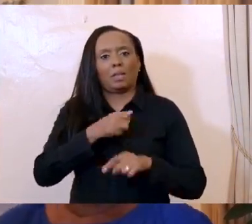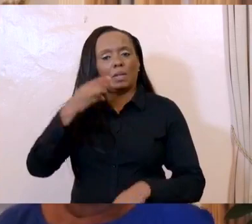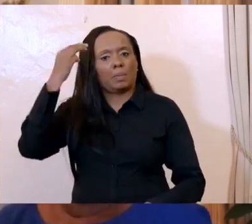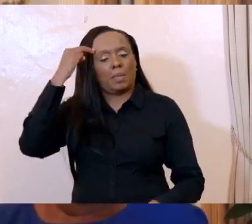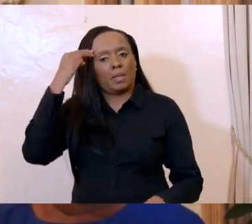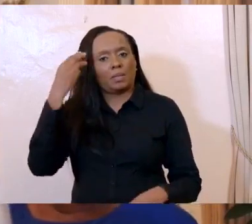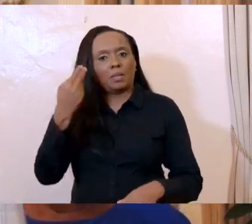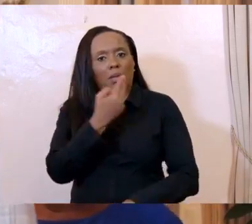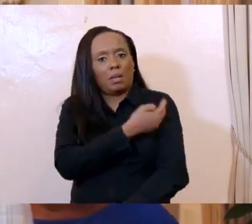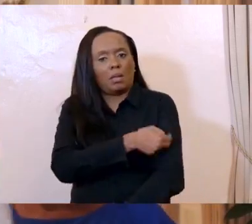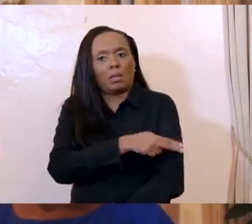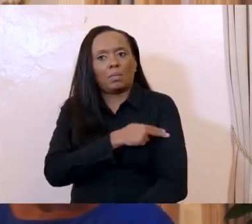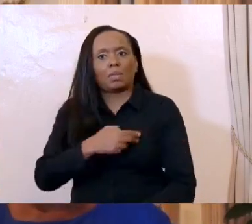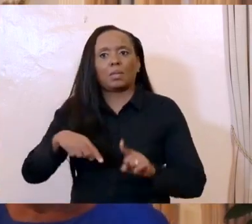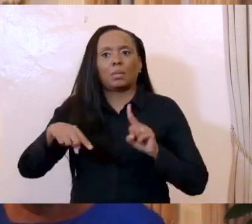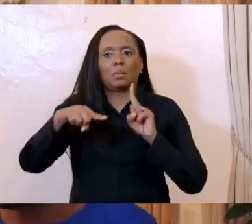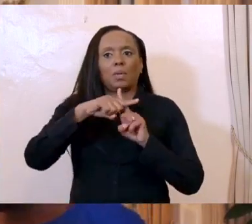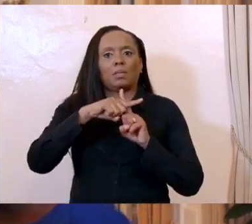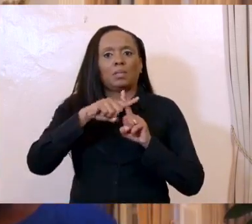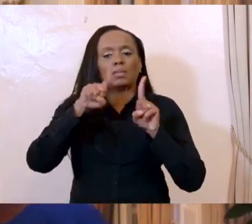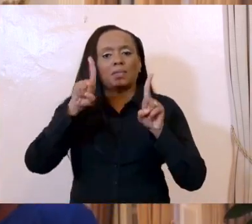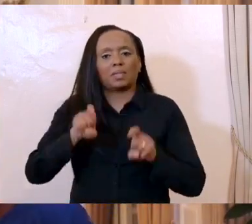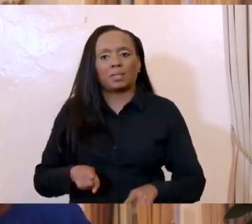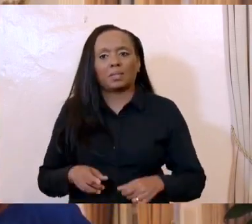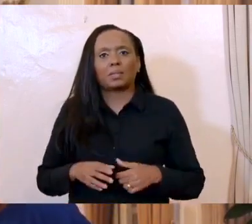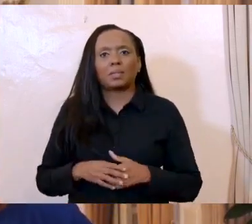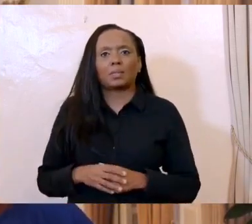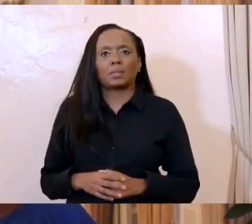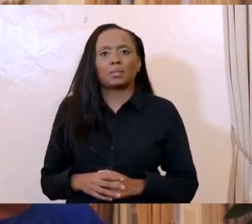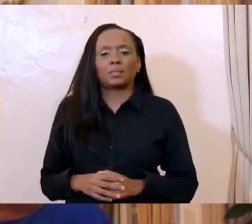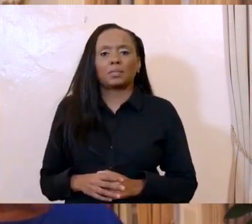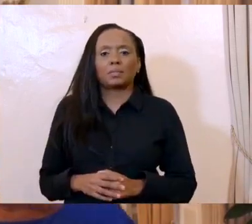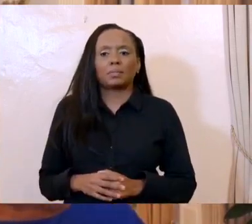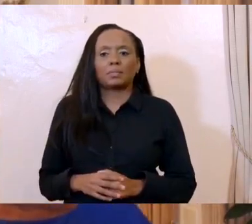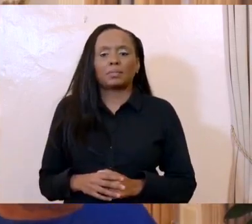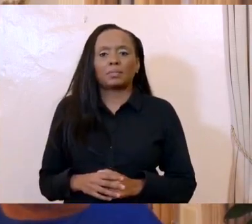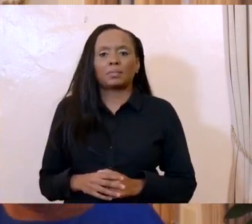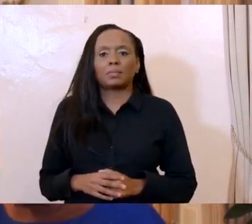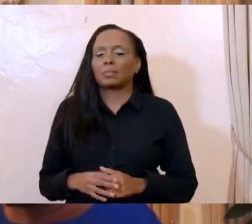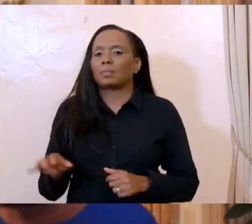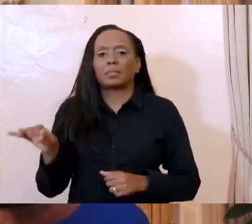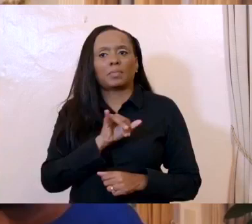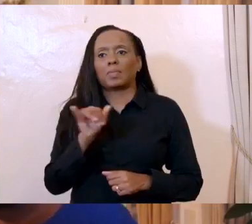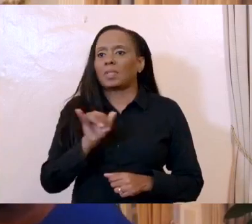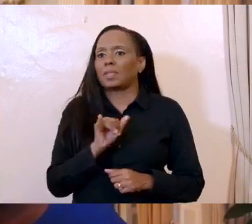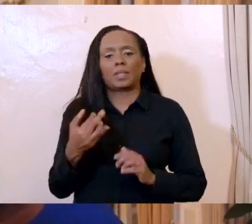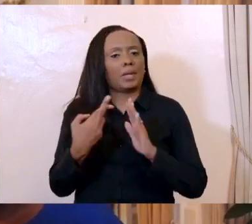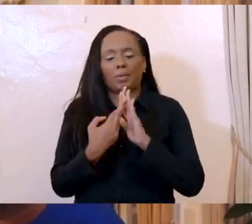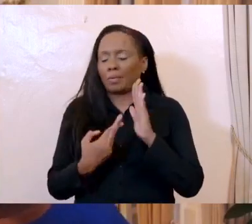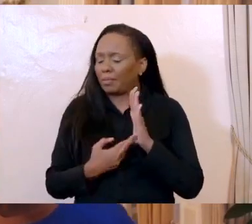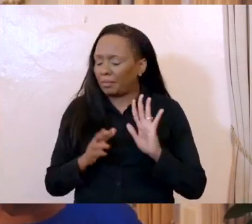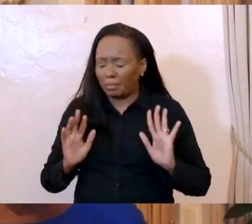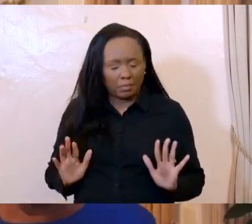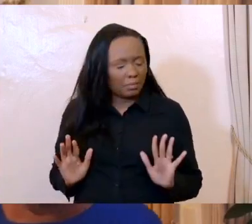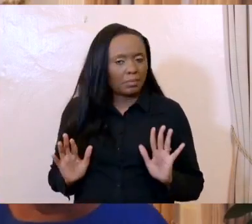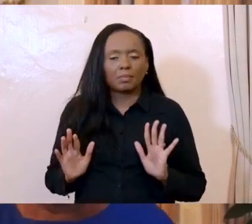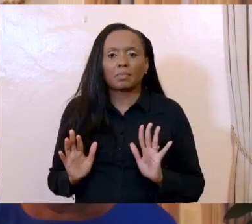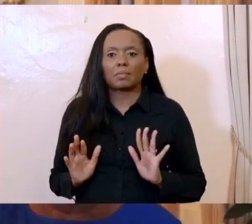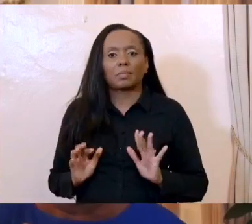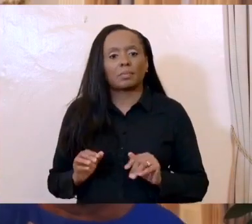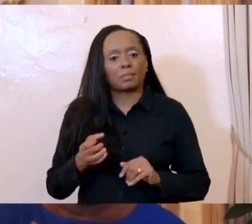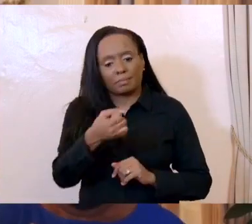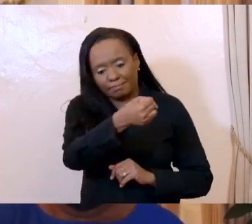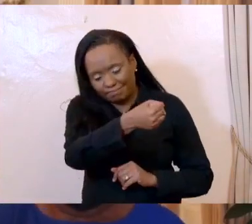hospital has tested positive. And we follow the same procedures that we've been following all along, which is to